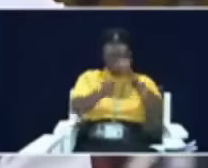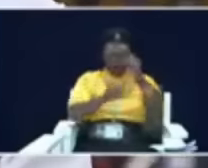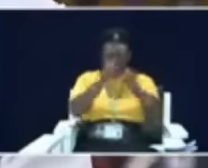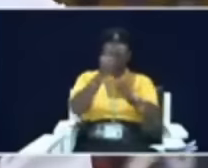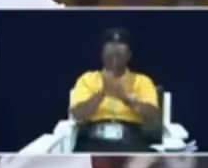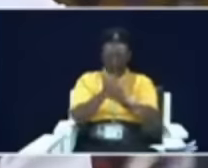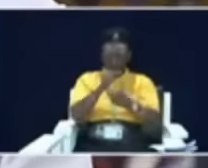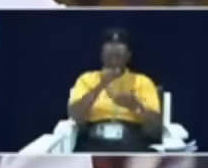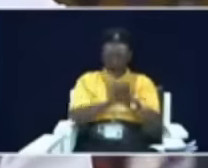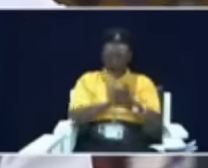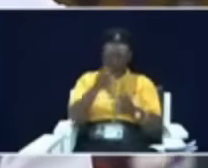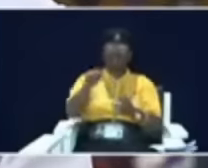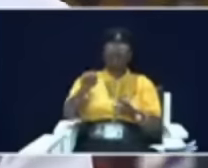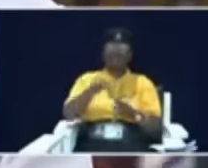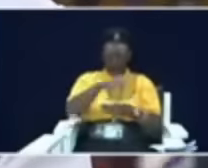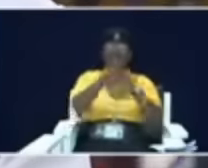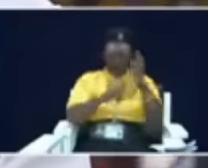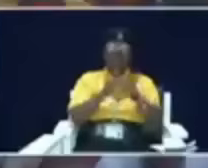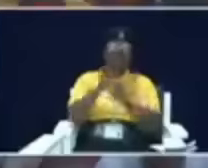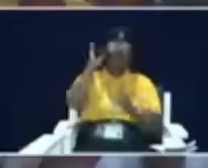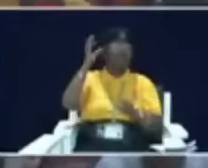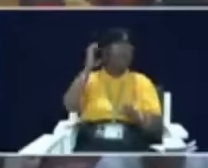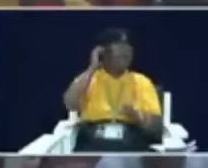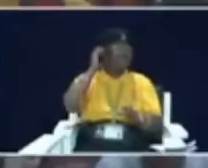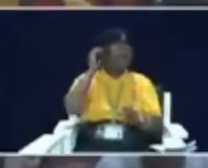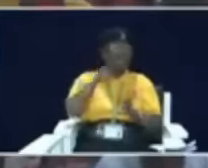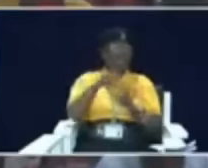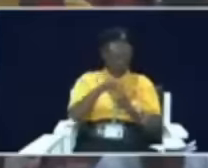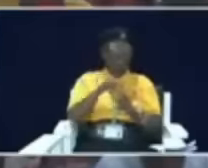that the world will hear about it and they will tremble.